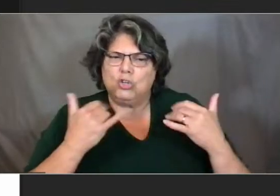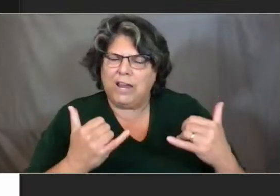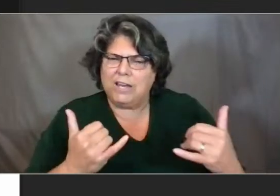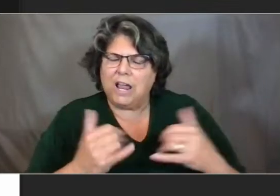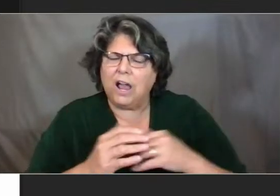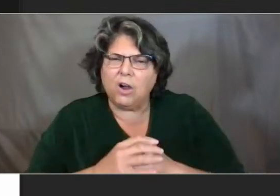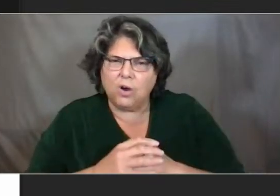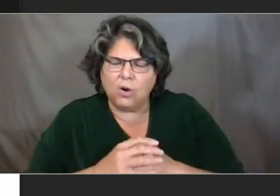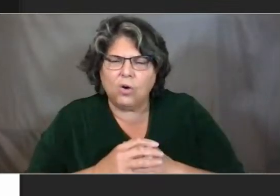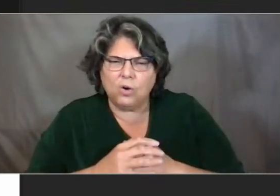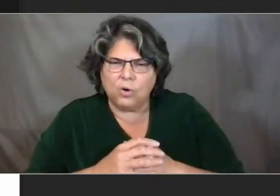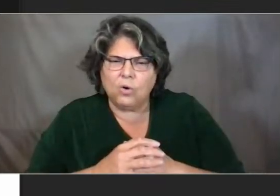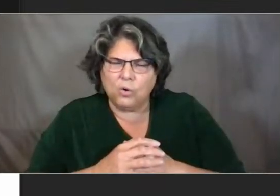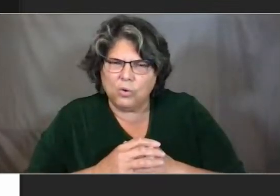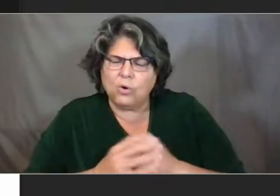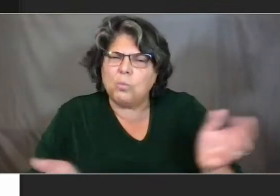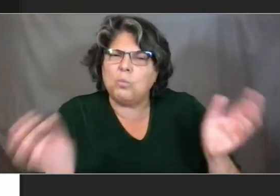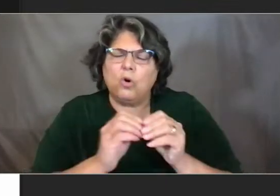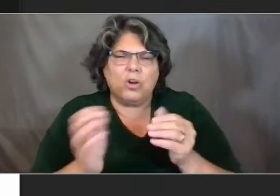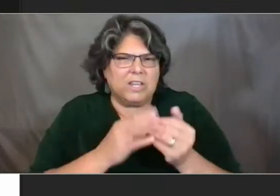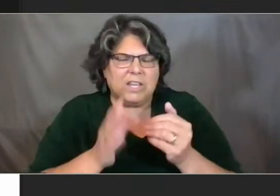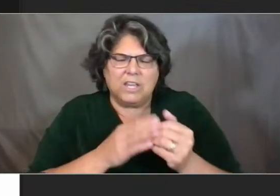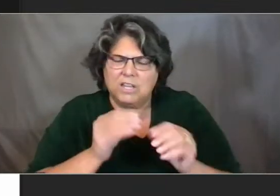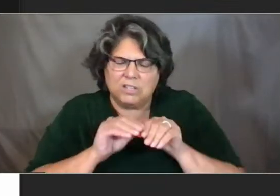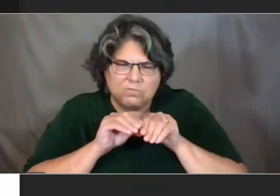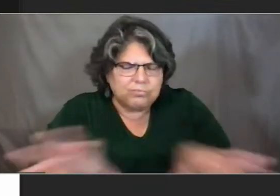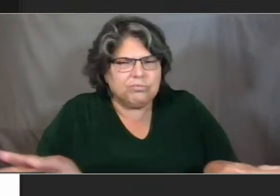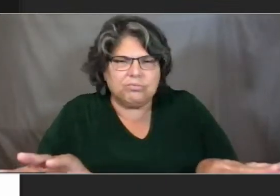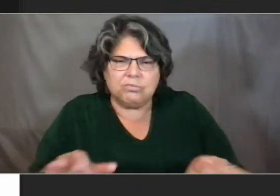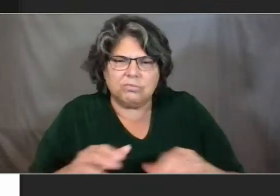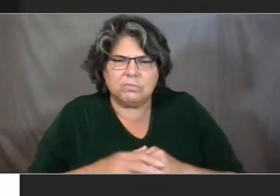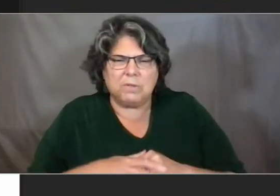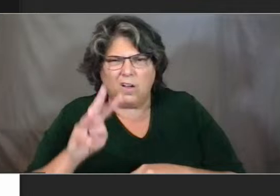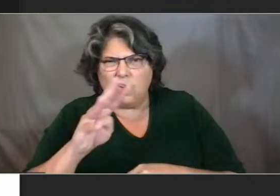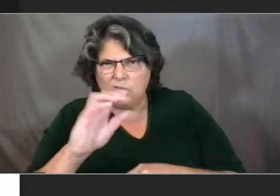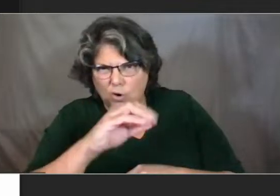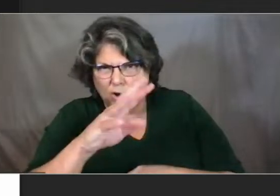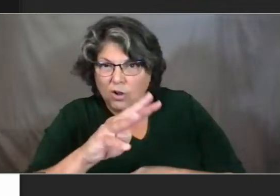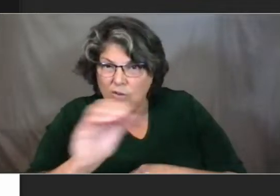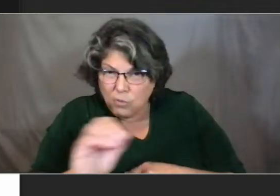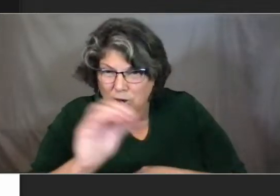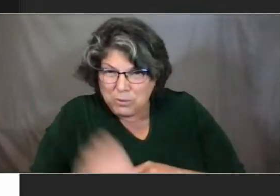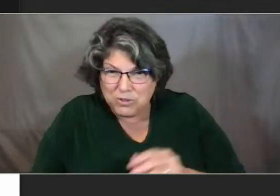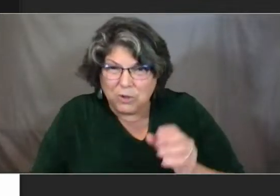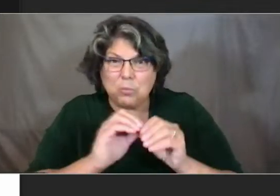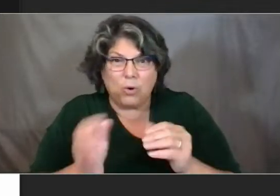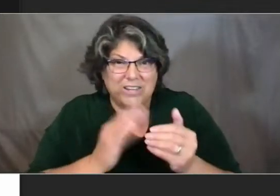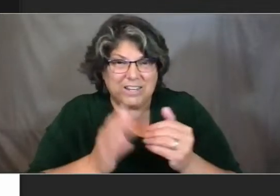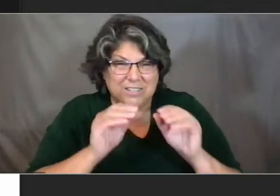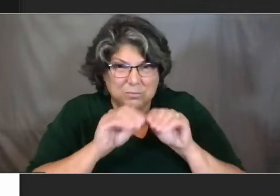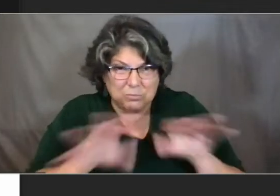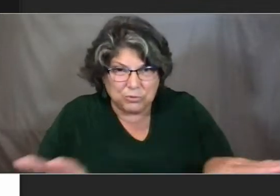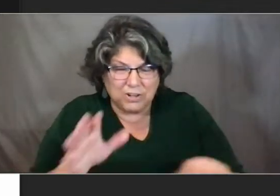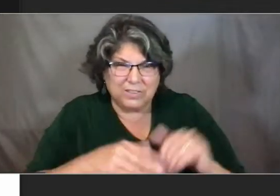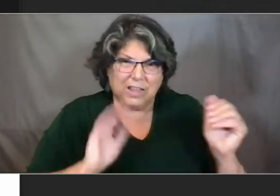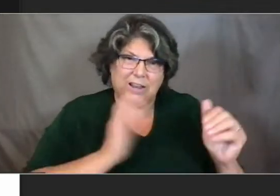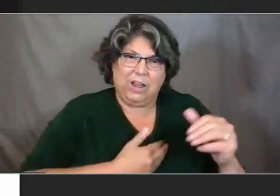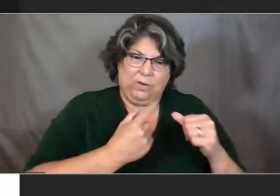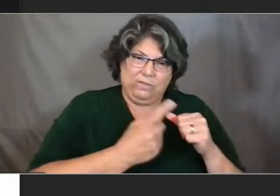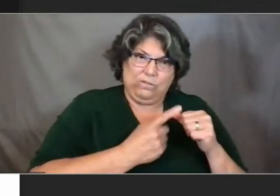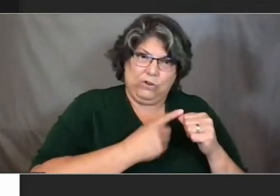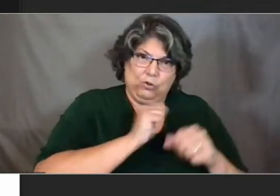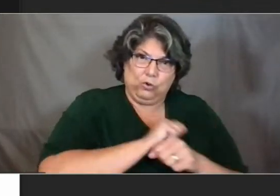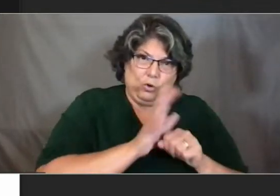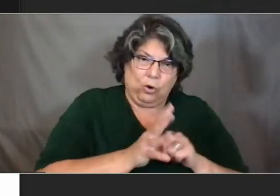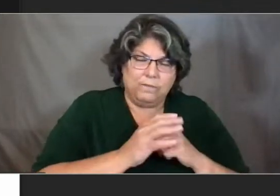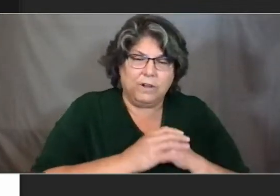it is much more infectious, about 40% more infectious than our current strain. And on the right, this is